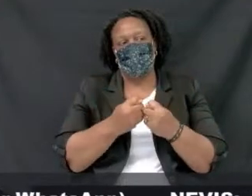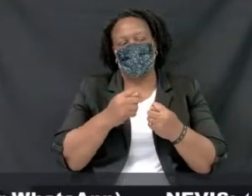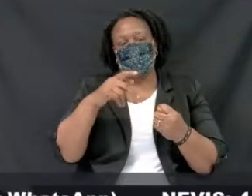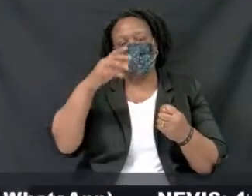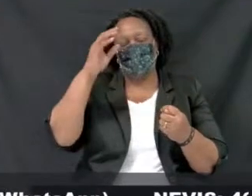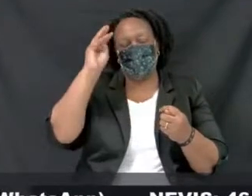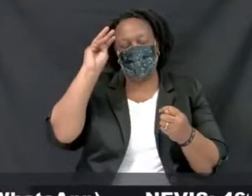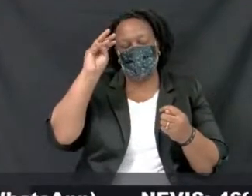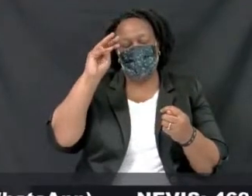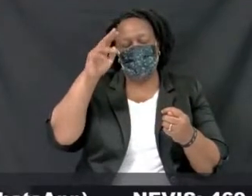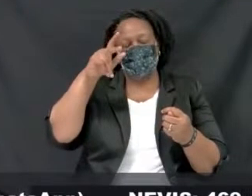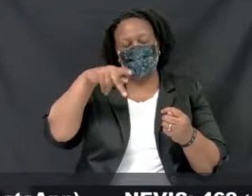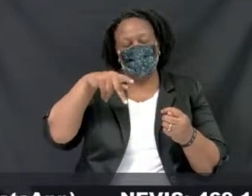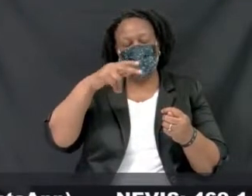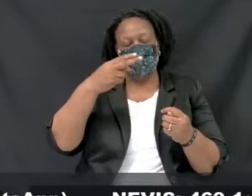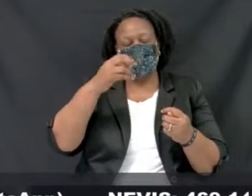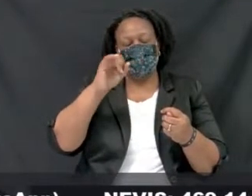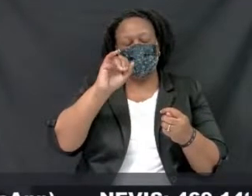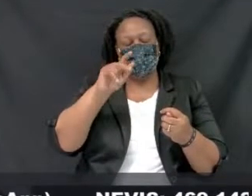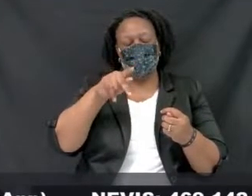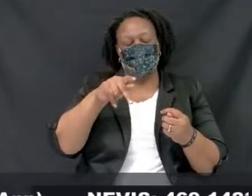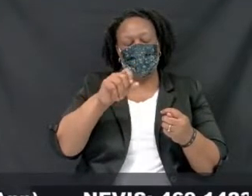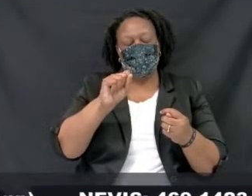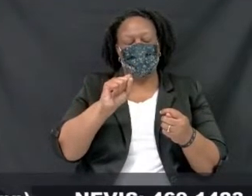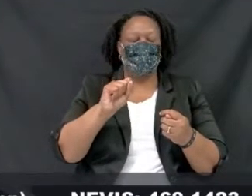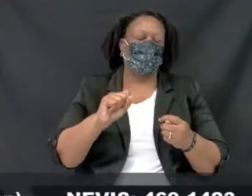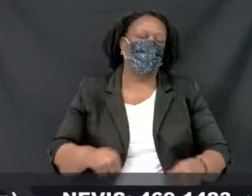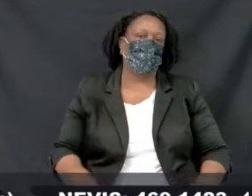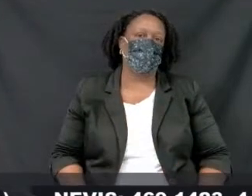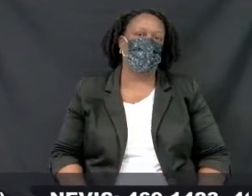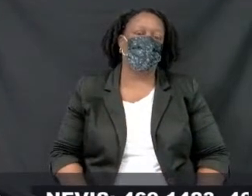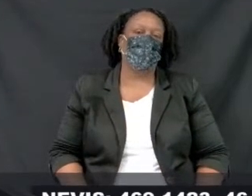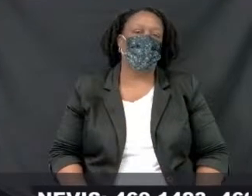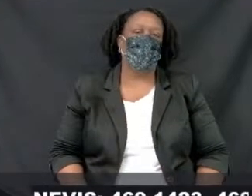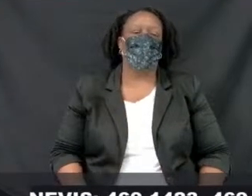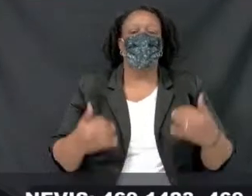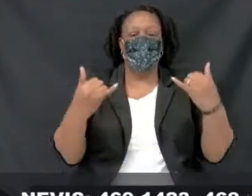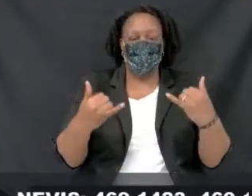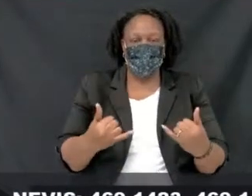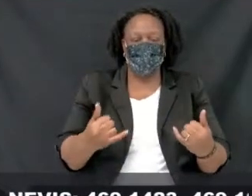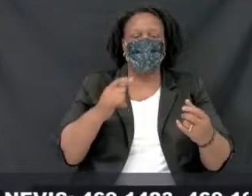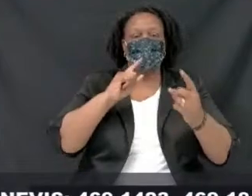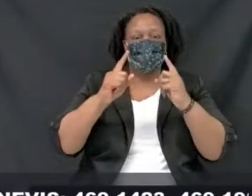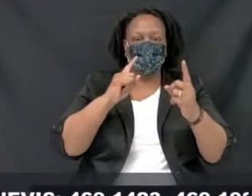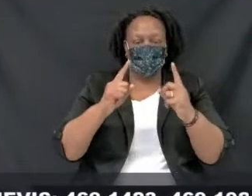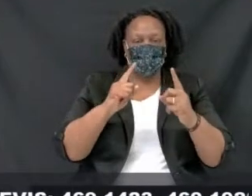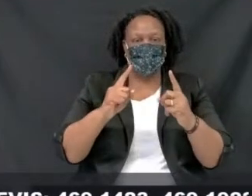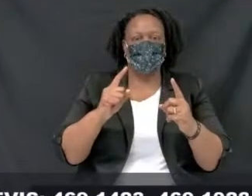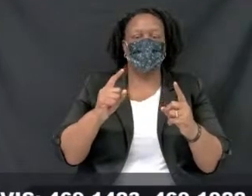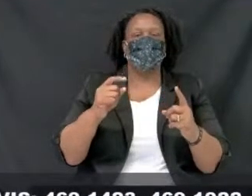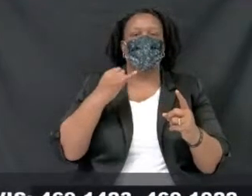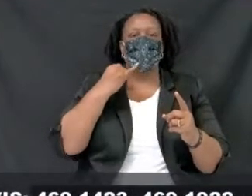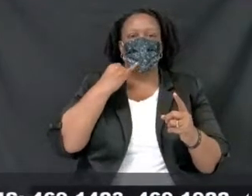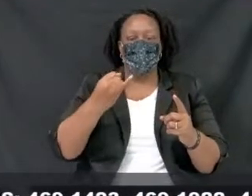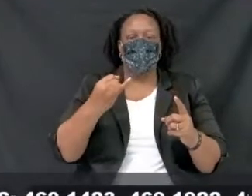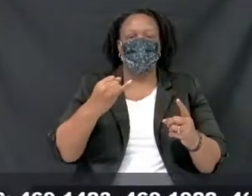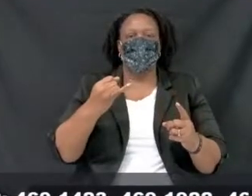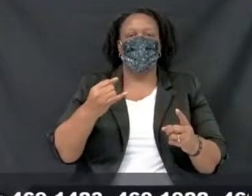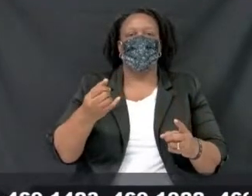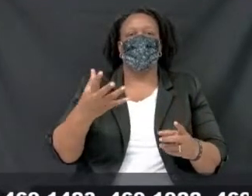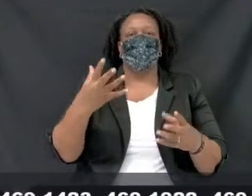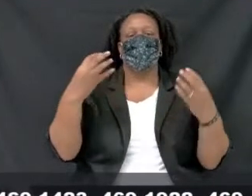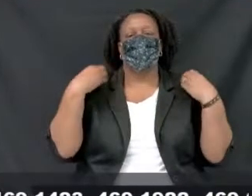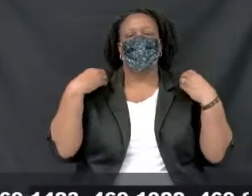Abdia Samuel, who is the chair of the National COVID-19 Task Force and the National Disaster